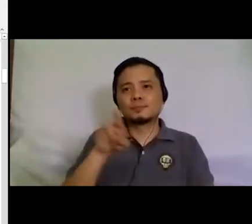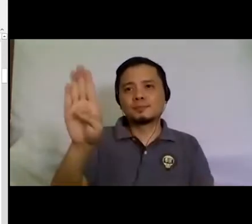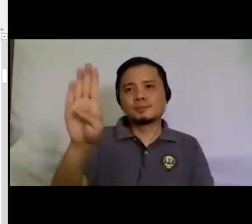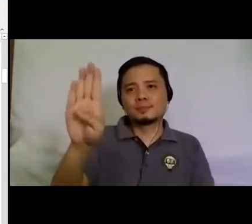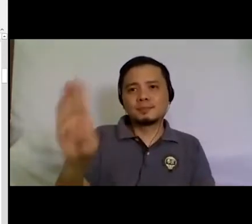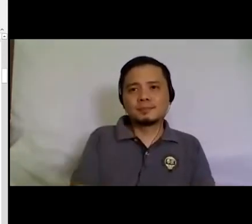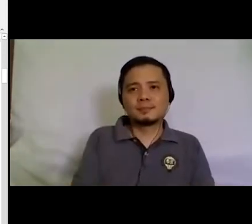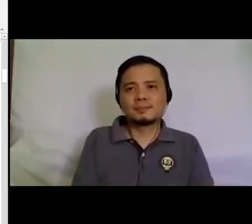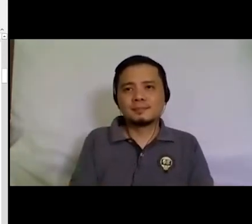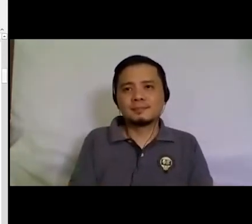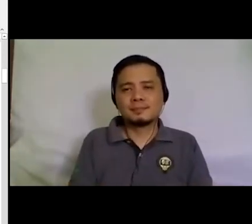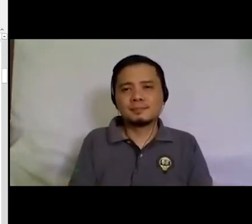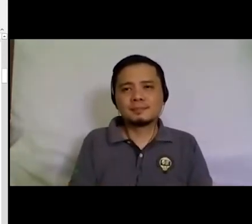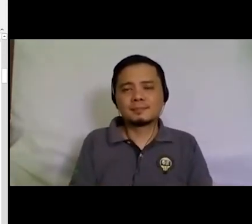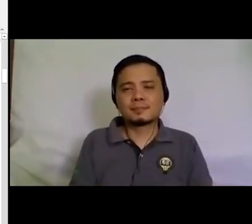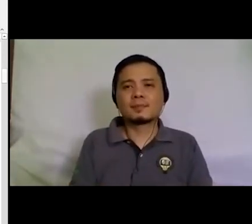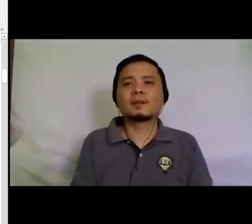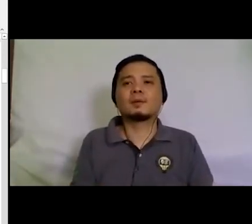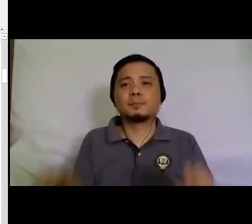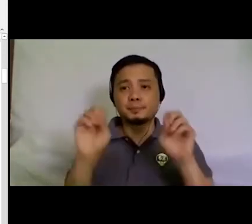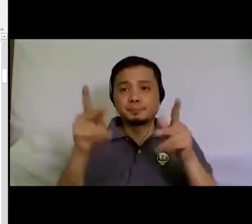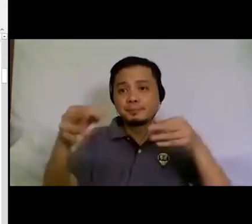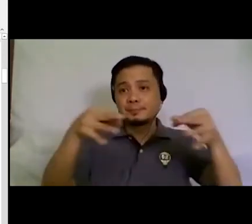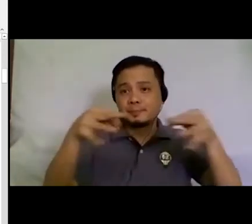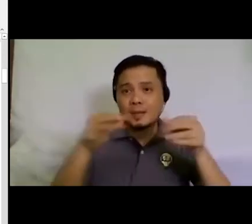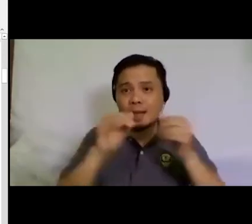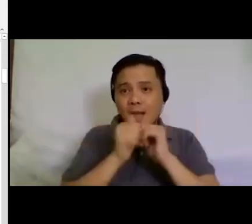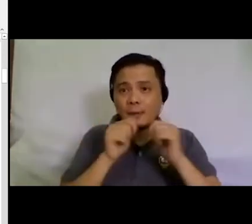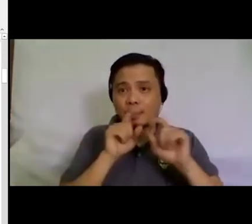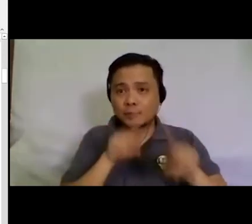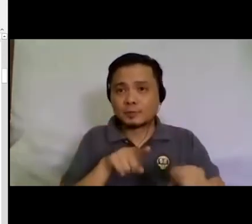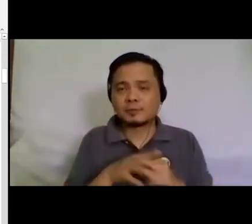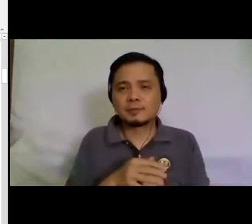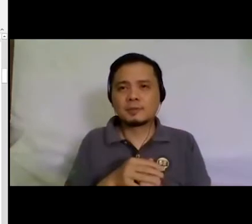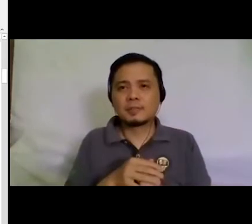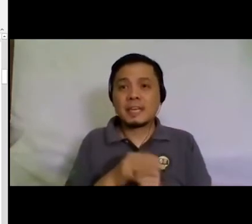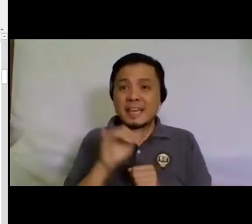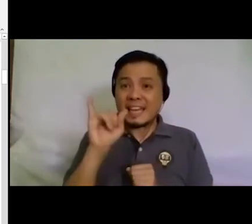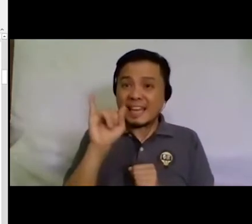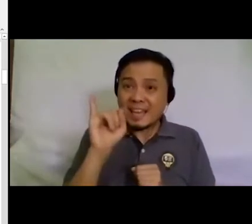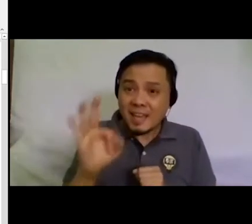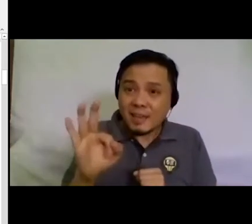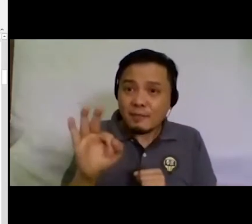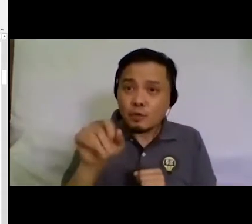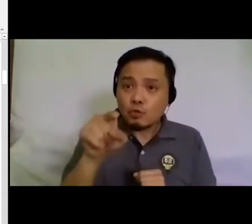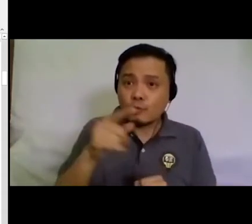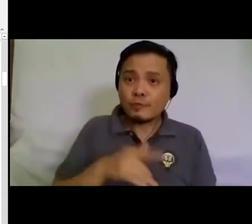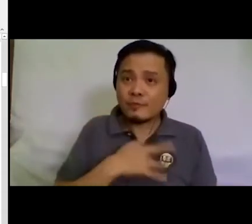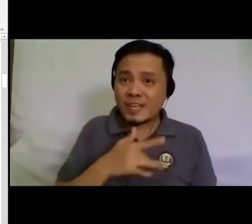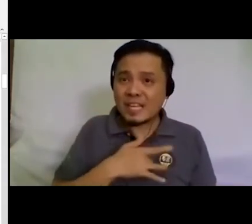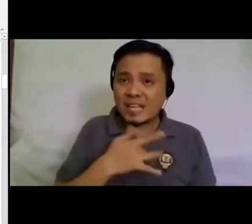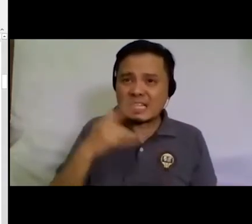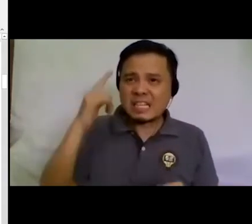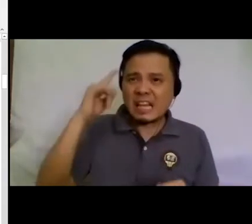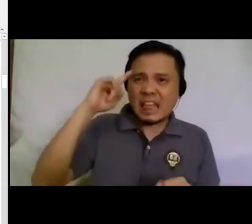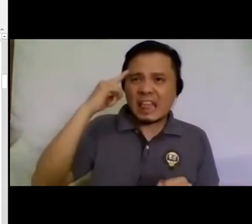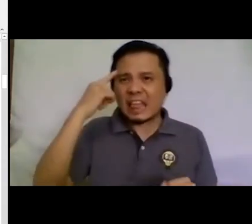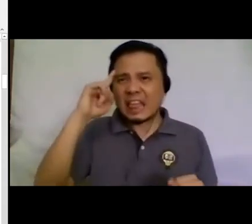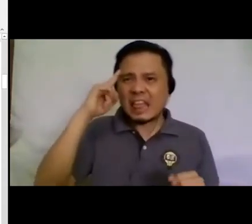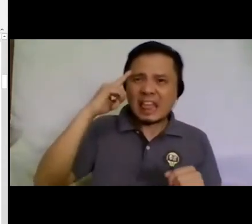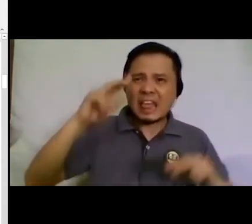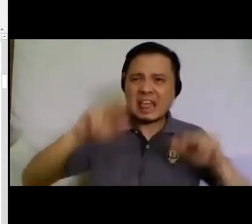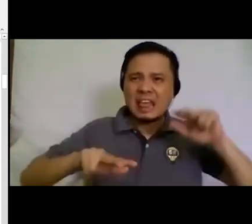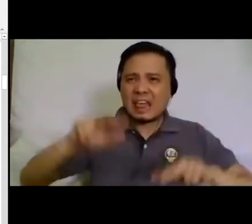So this is the way you answer the question. If you're not sure, take the question apart. What are we